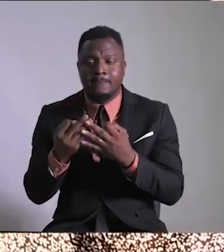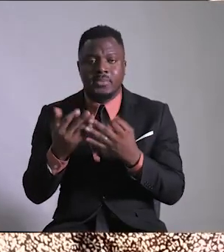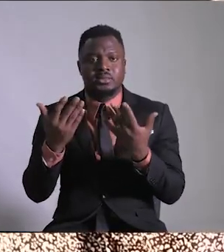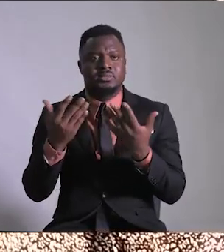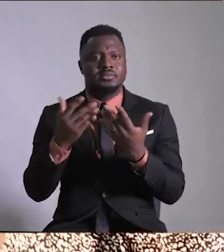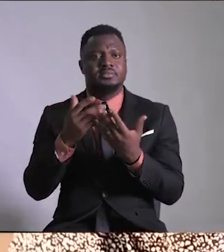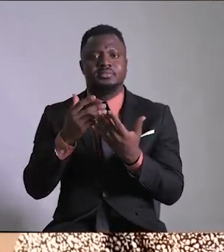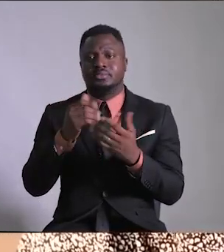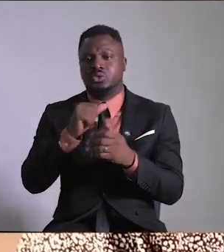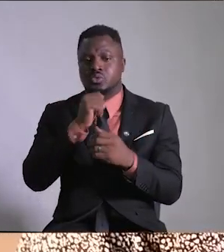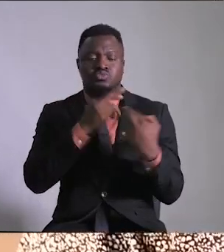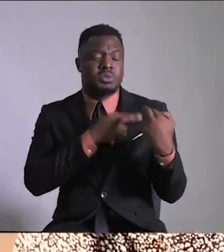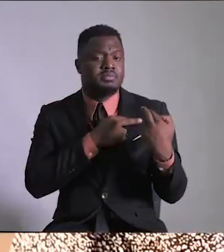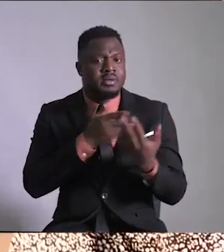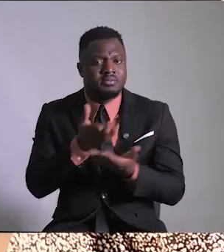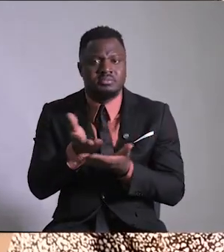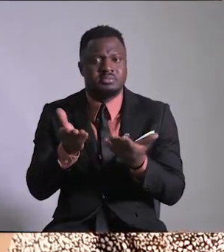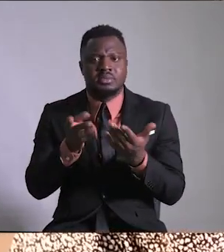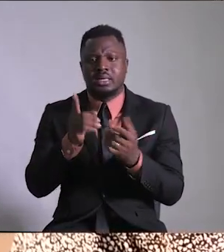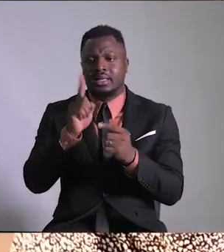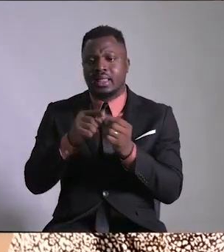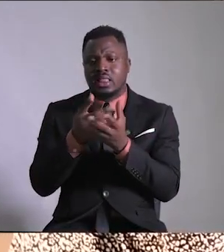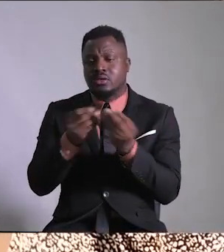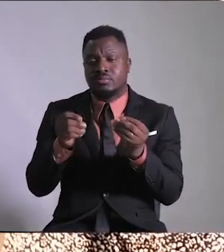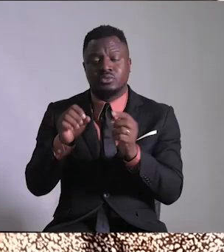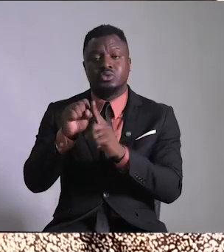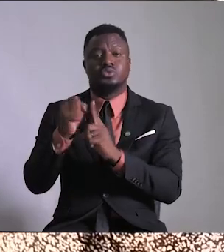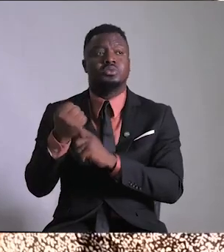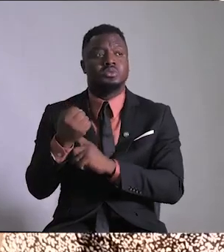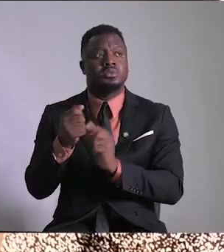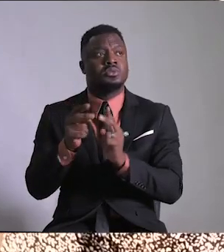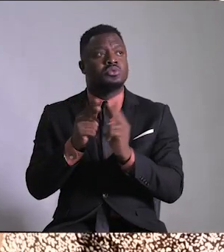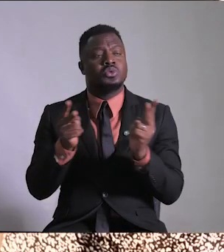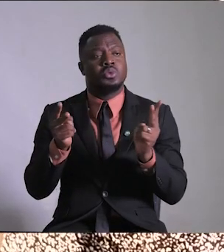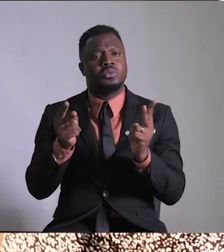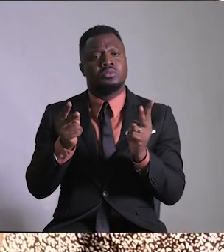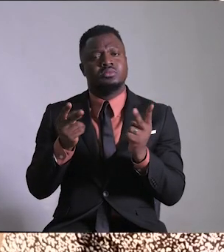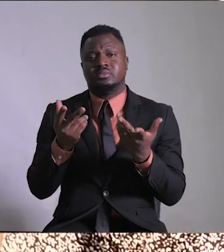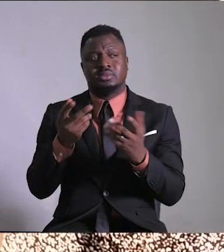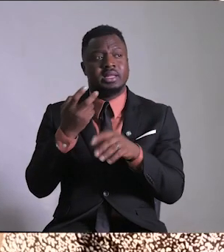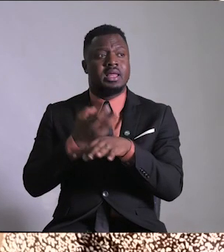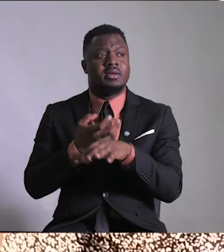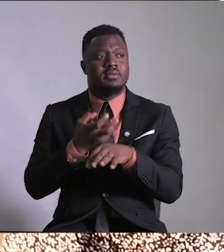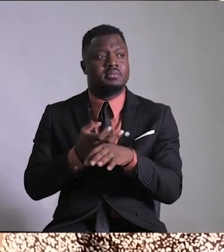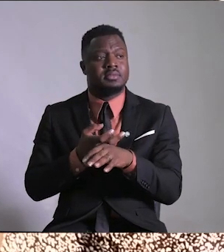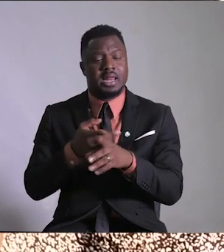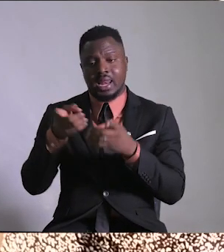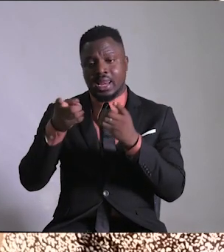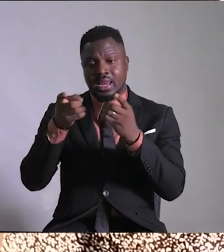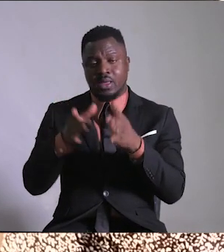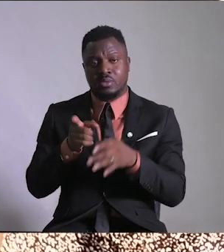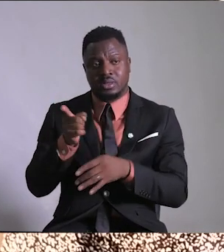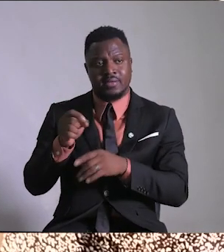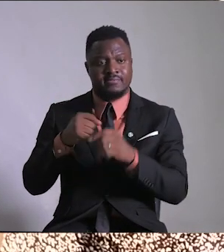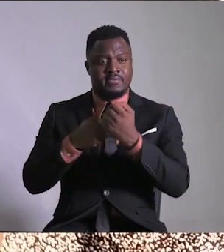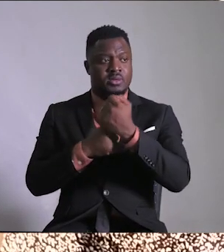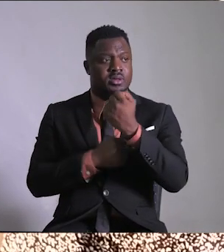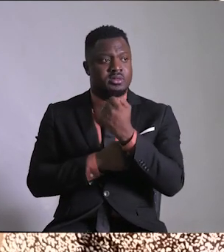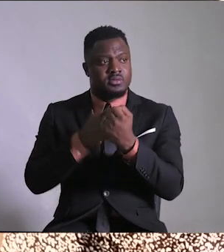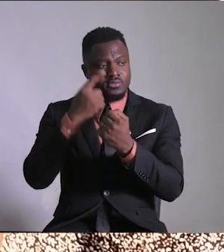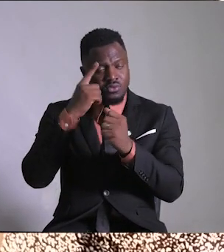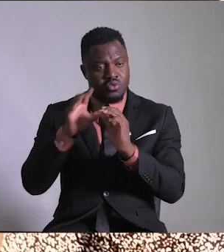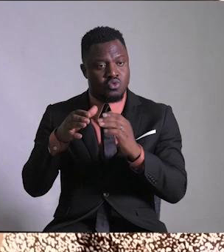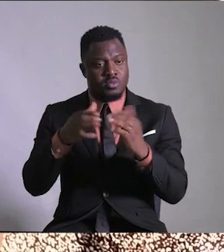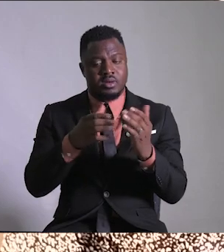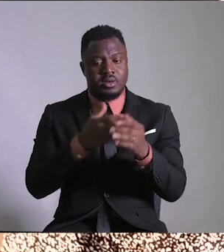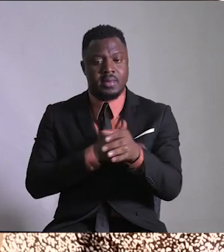families are not becoming responsive because they cannot address the situation. Solomon Akampisi, Director, Foundation